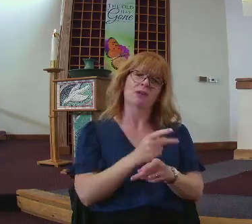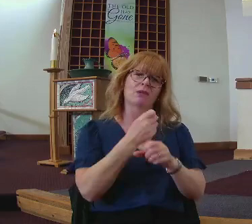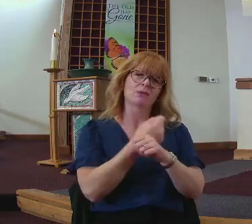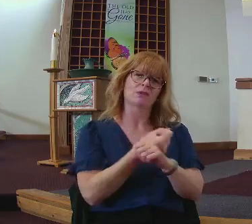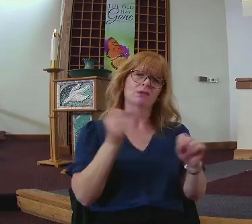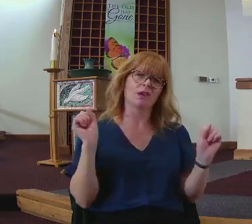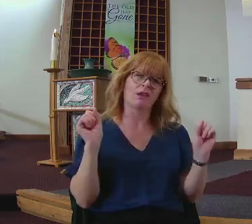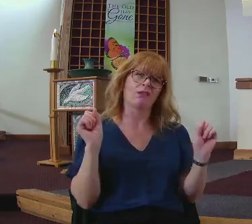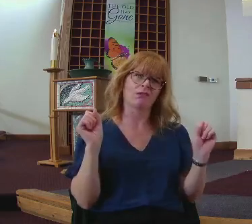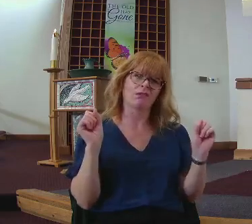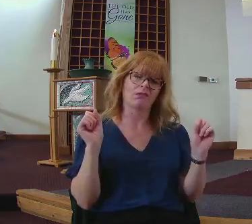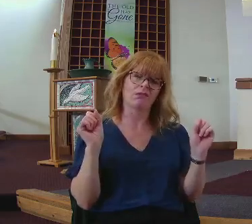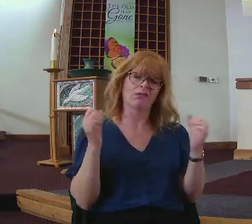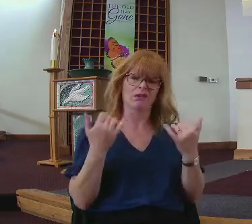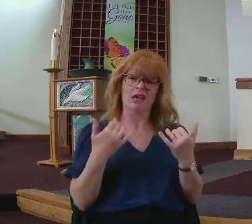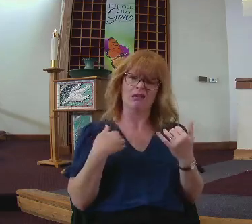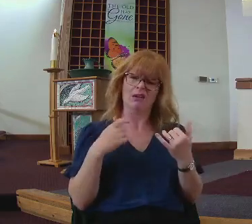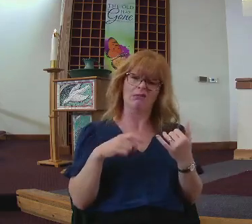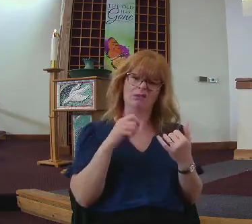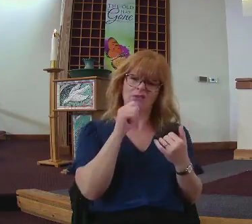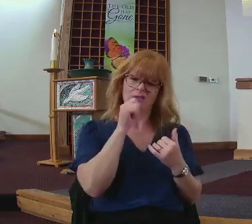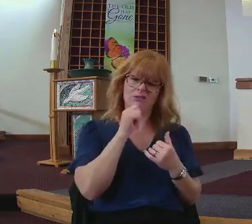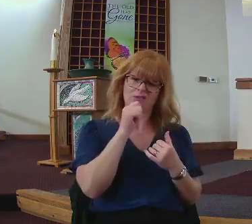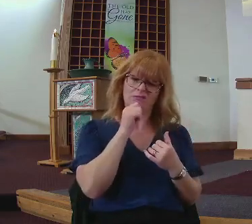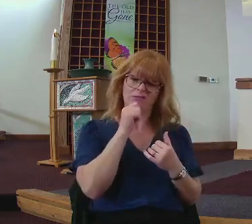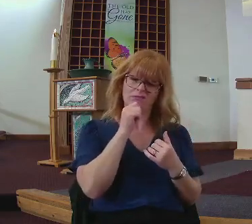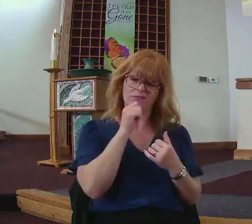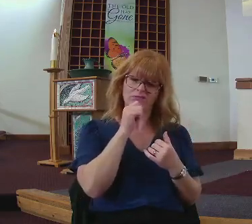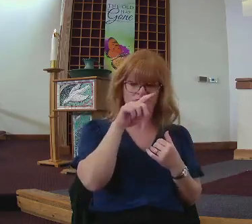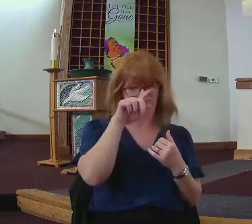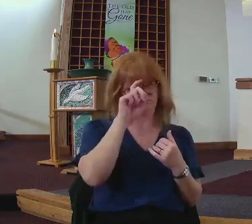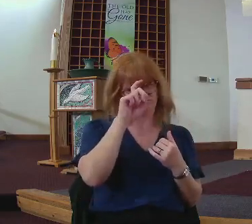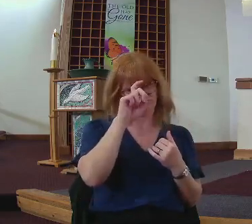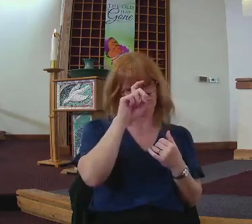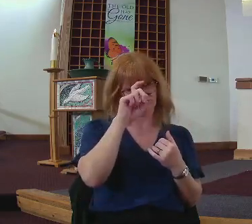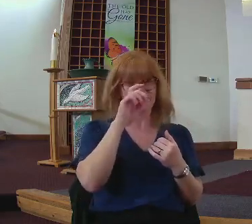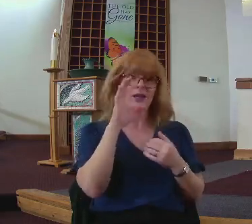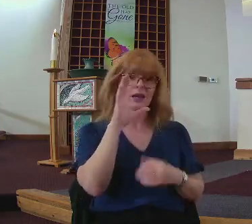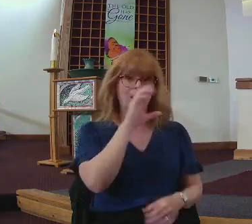Huh. I guess that doesn't mean that we're never going to hurt.